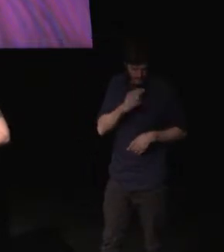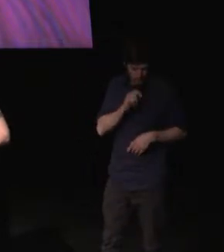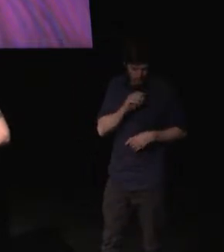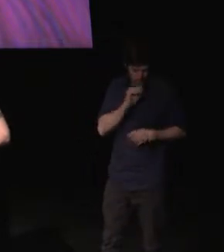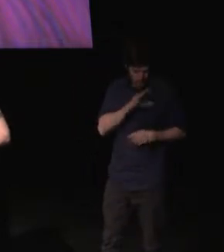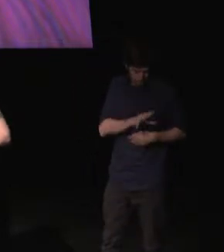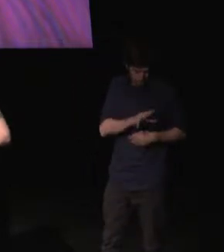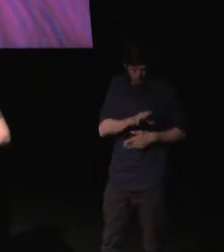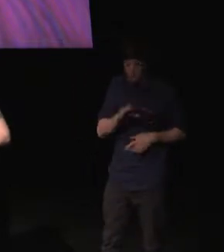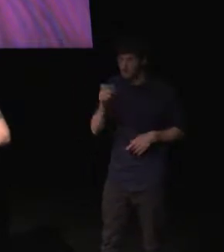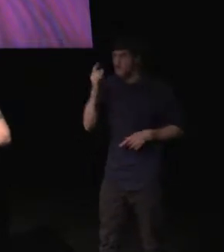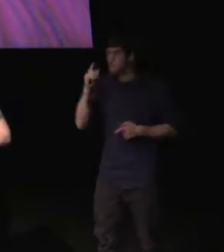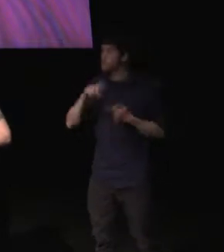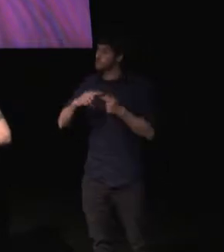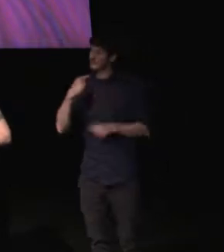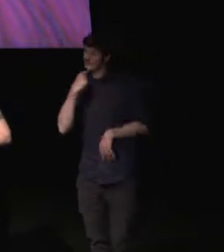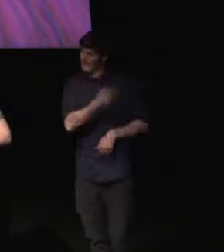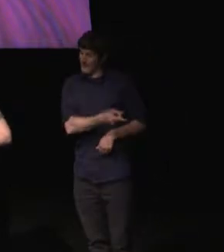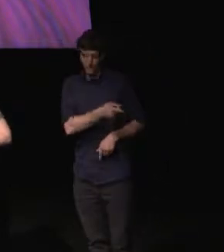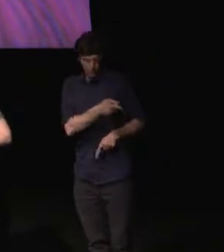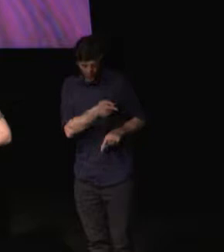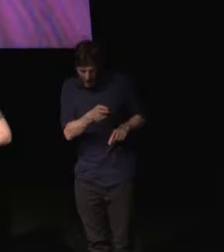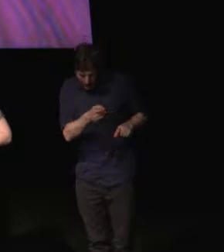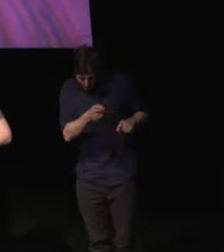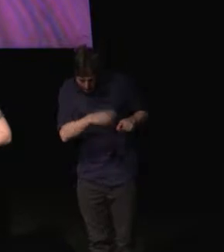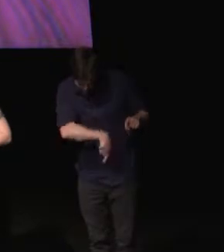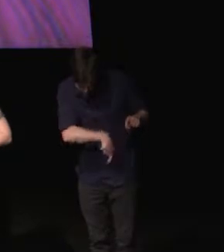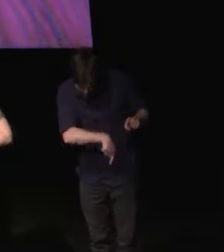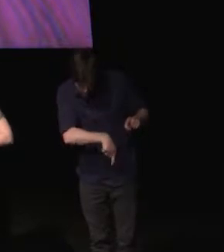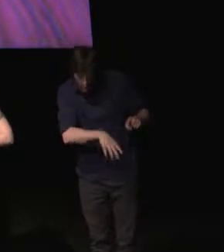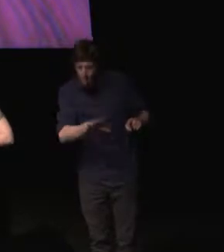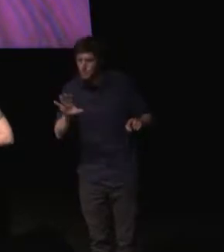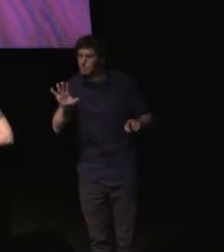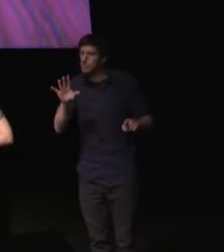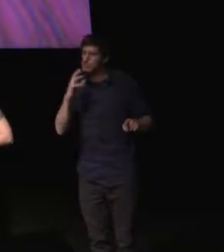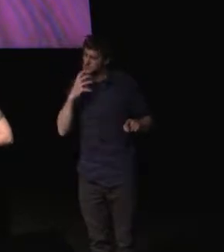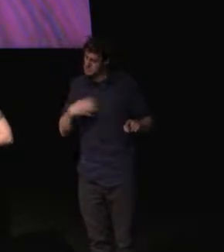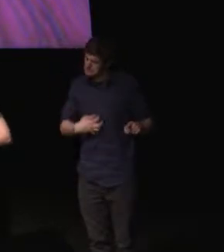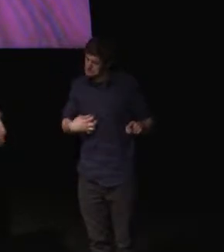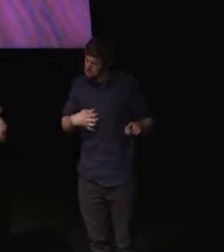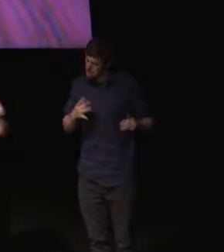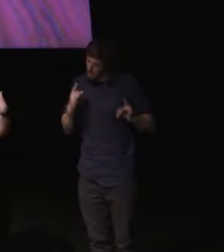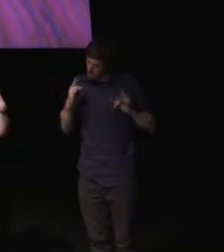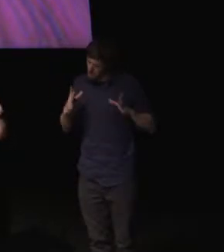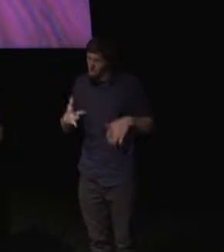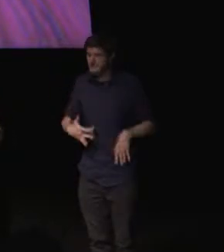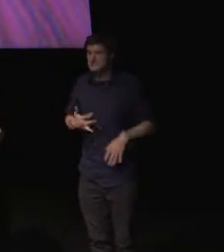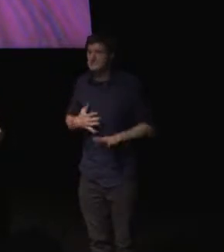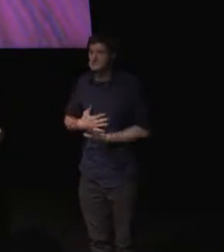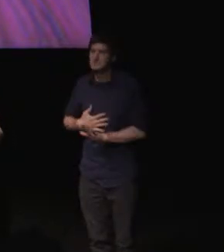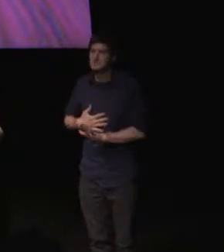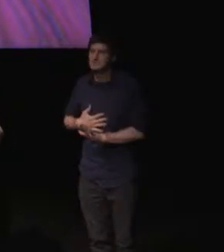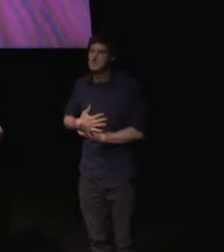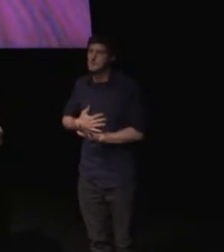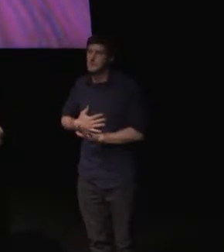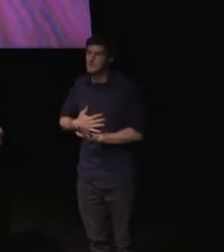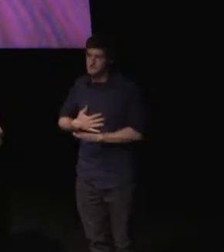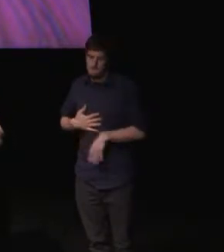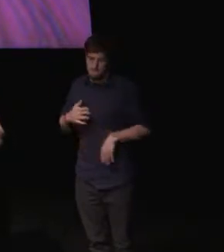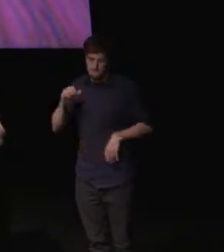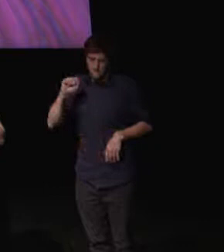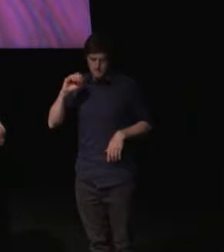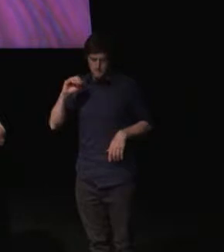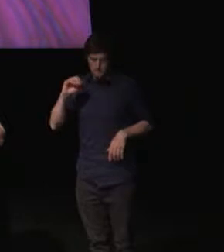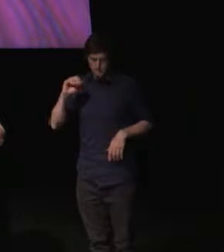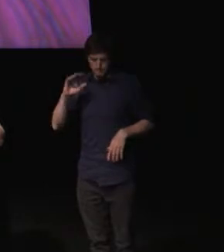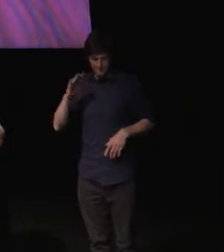someone you can't play that, or we have to work our way up there. So this video that I have on the left here